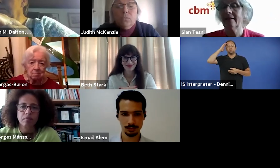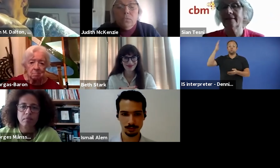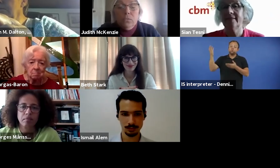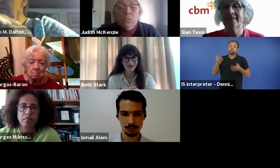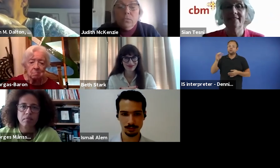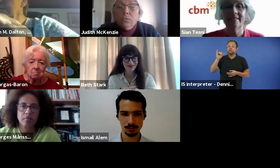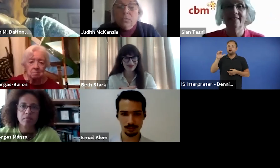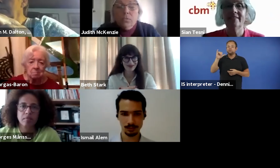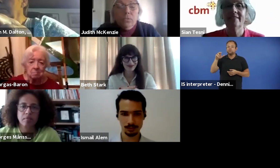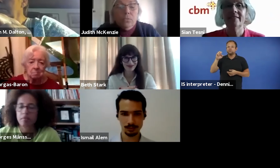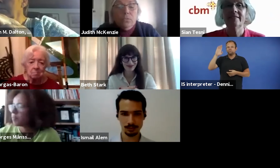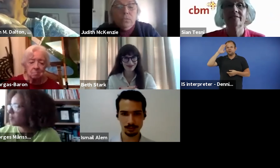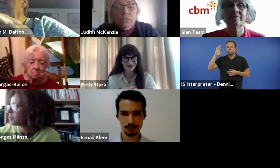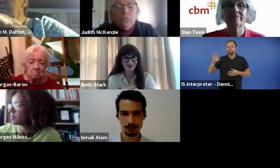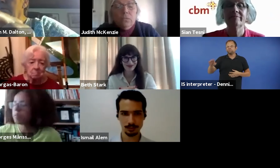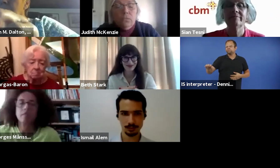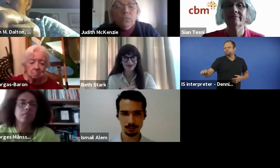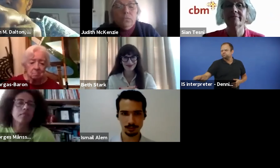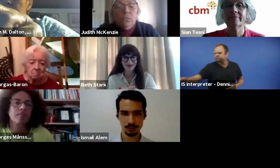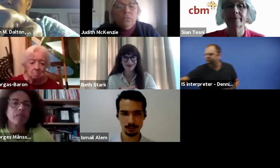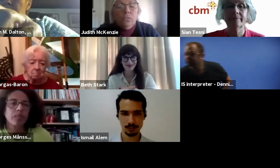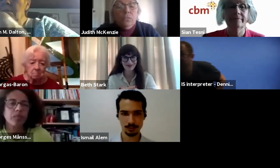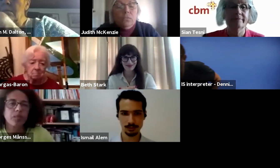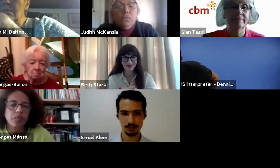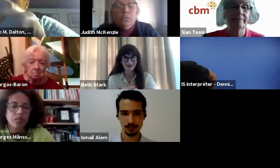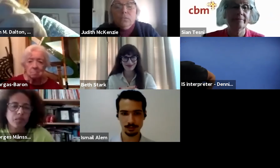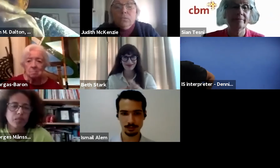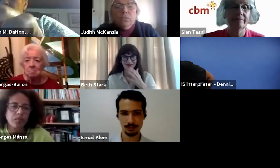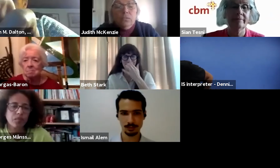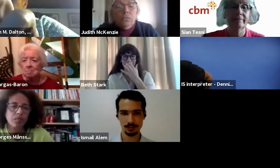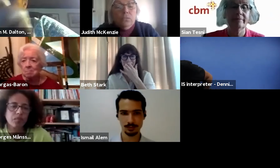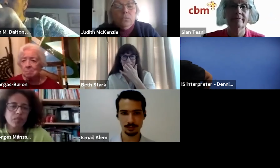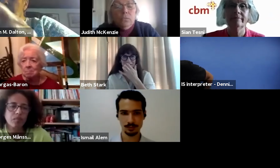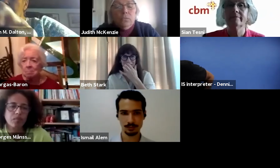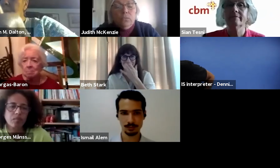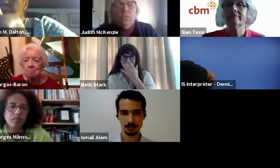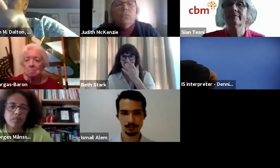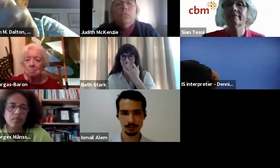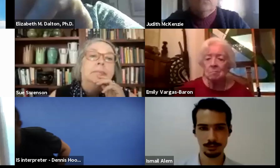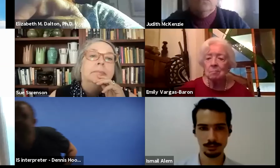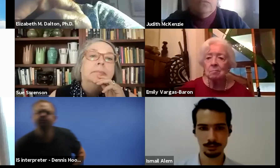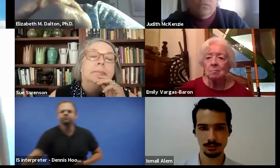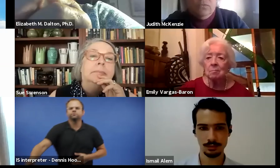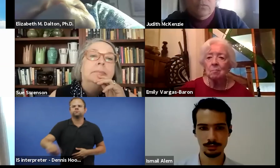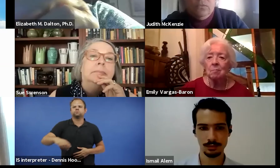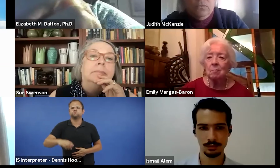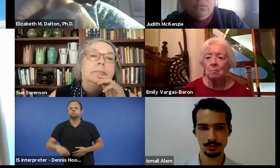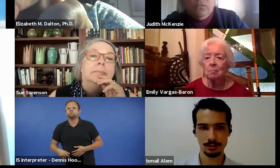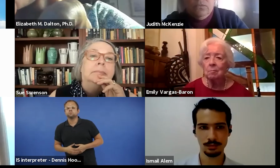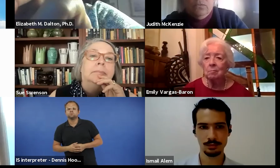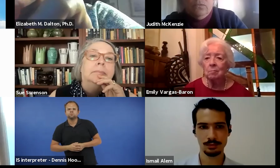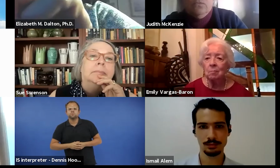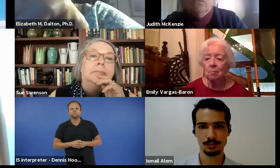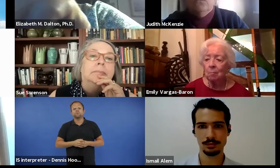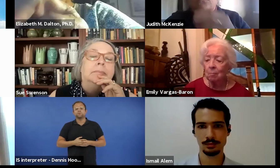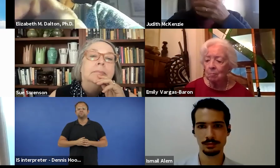Sorry. Okay. All right. Yeah. And great. We've got our pin. Okay. But just in the interest of time, I know